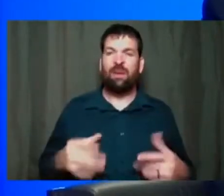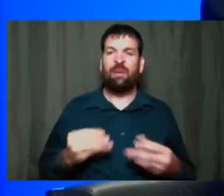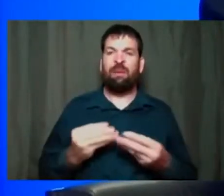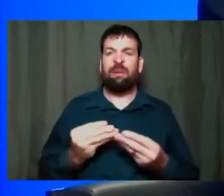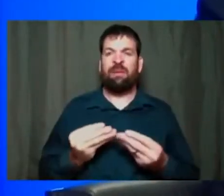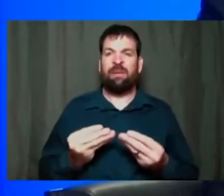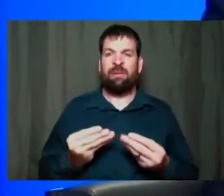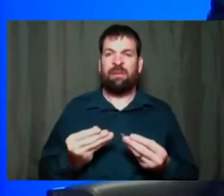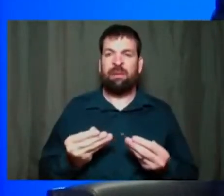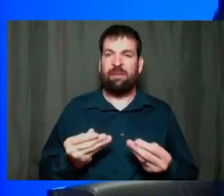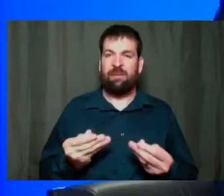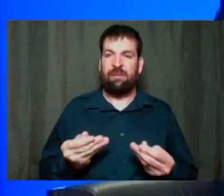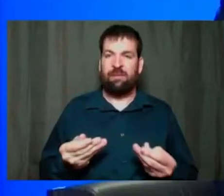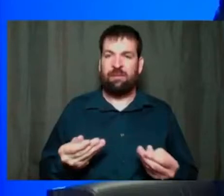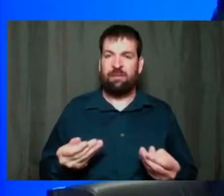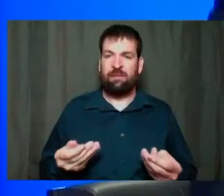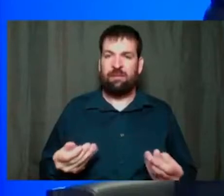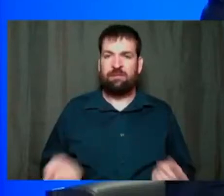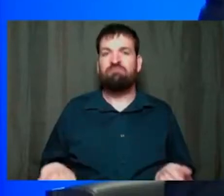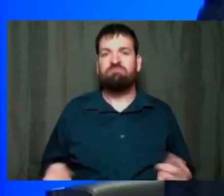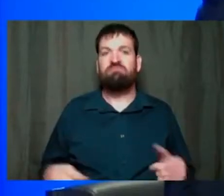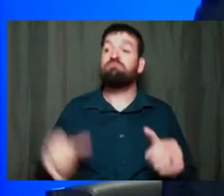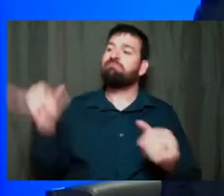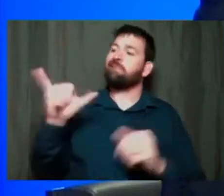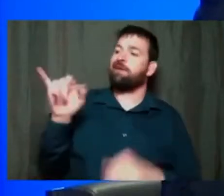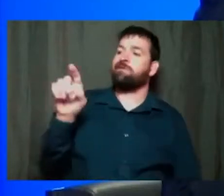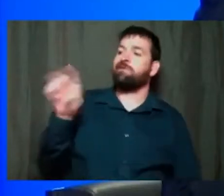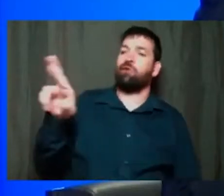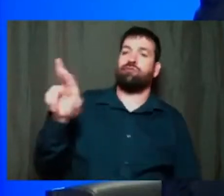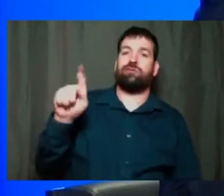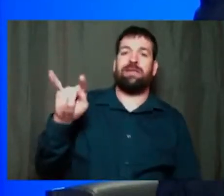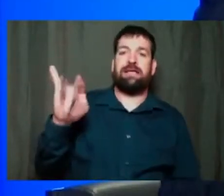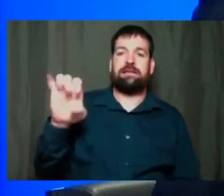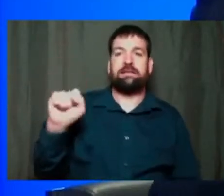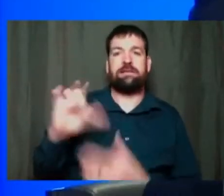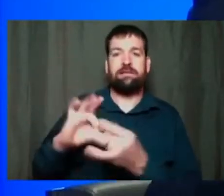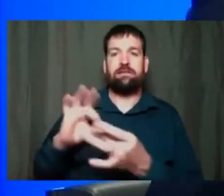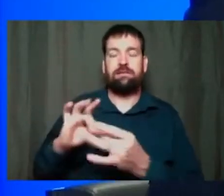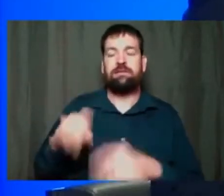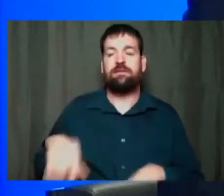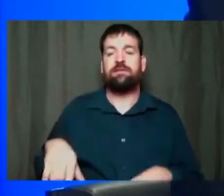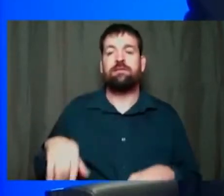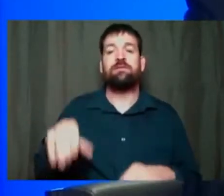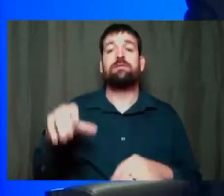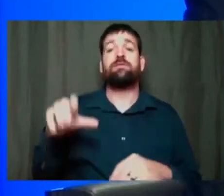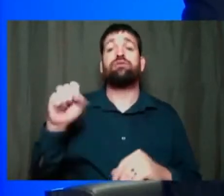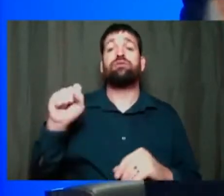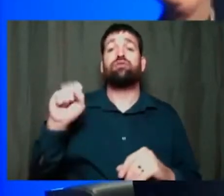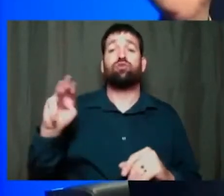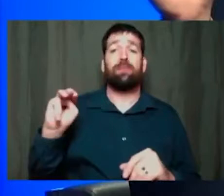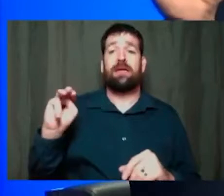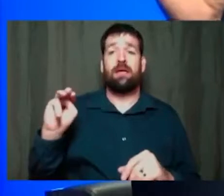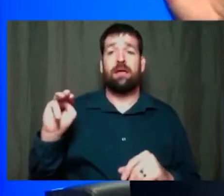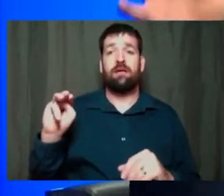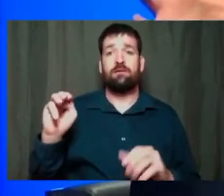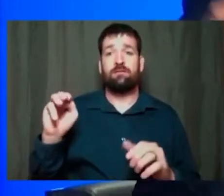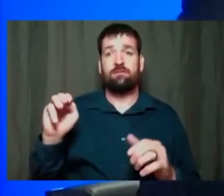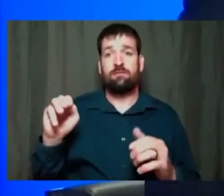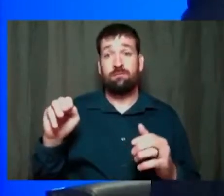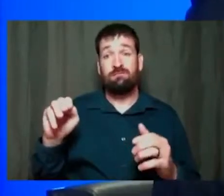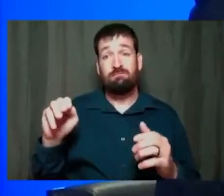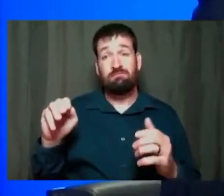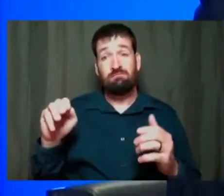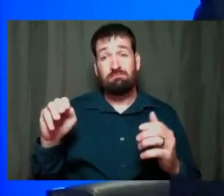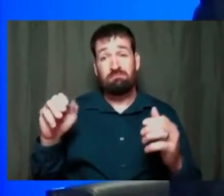piece, going kind of along with what Dr. Stites was just saying, social media really does try to, at a large level, divide